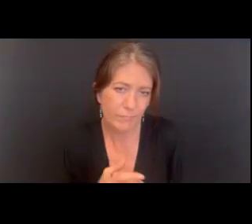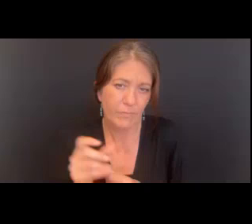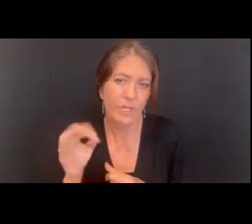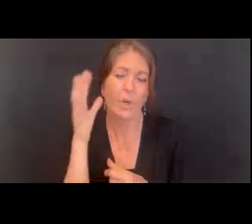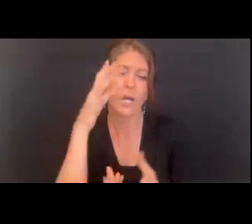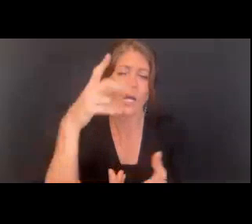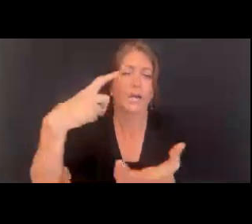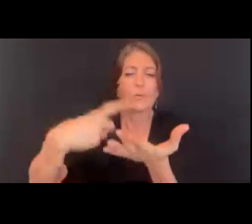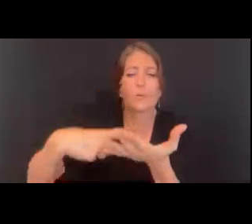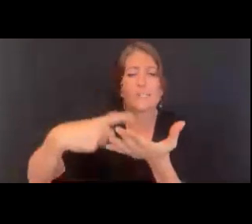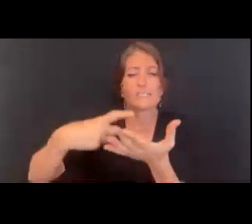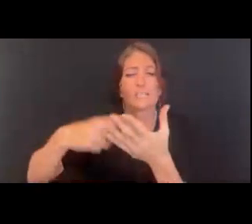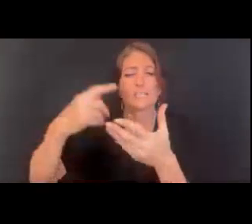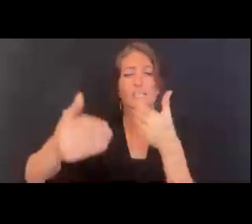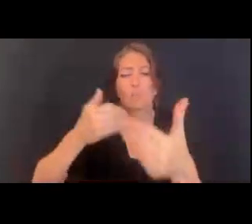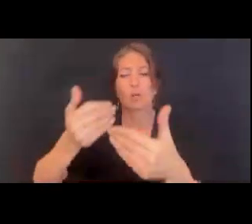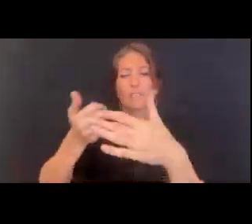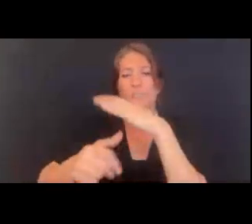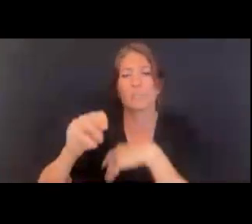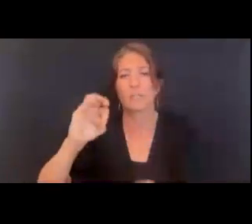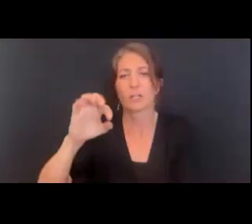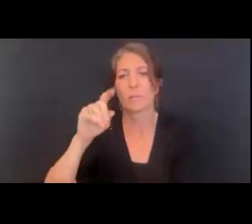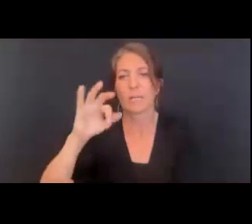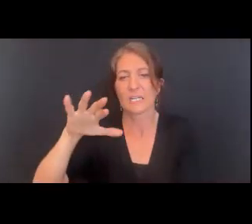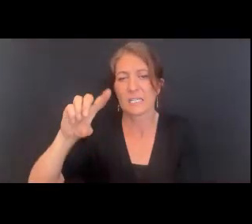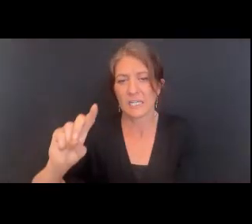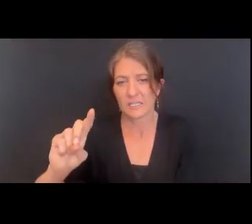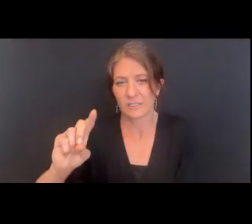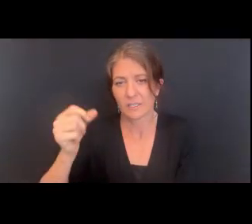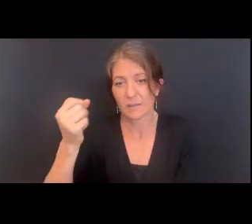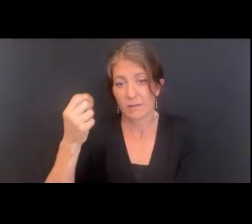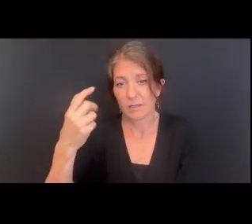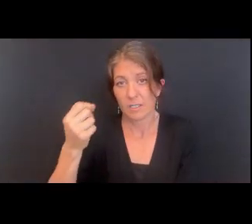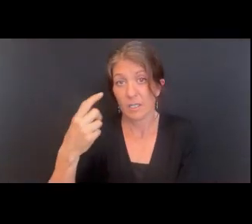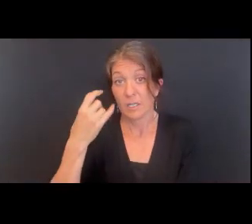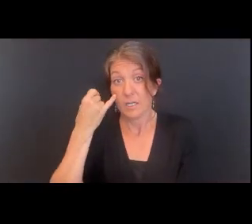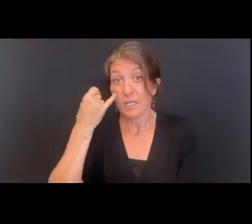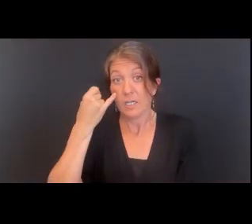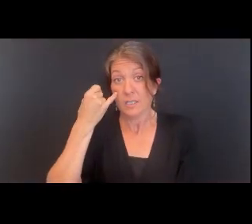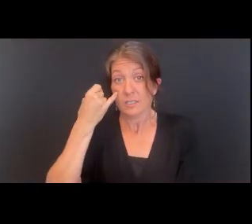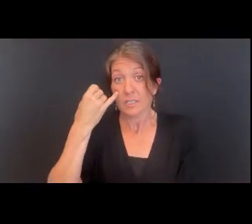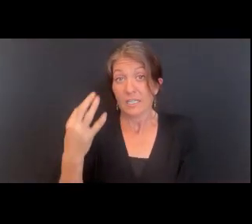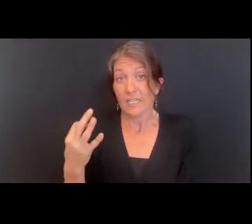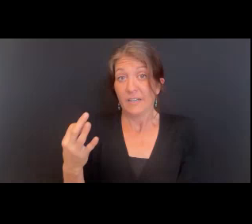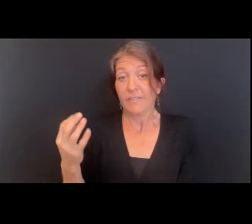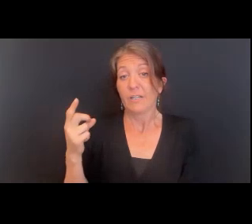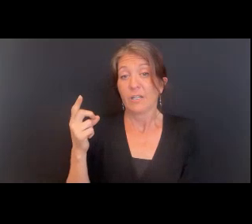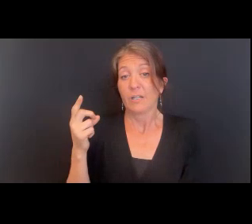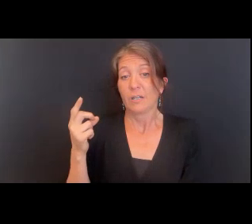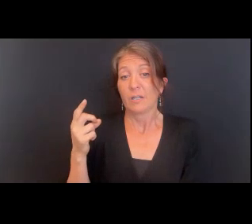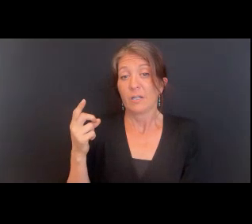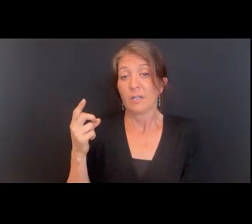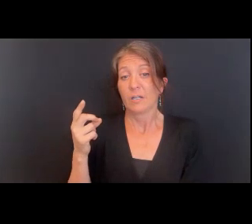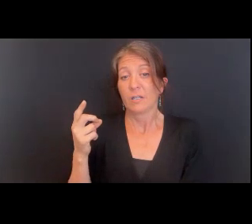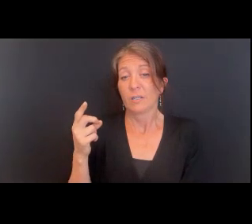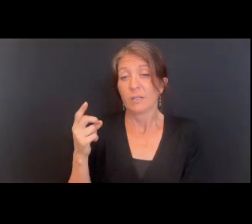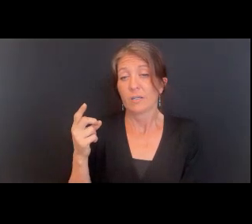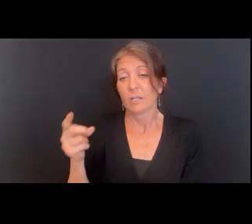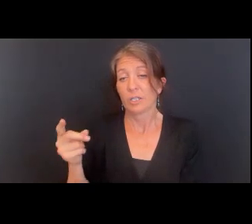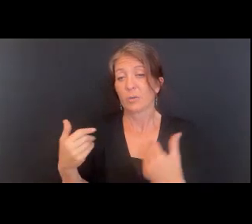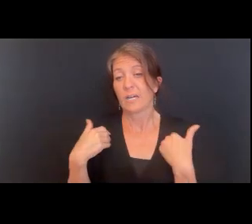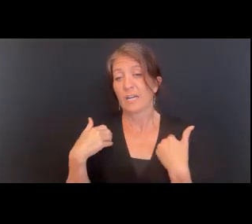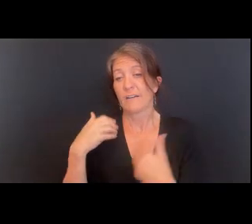as KDHE. When the individual lists the administrative case management entity as a facilitator with KDHE, the administrative